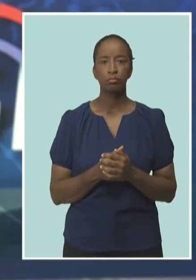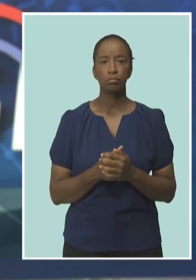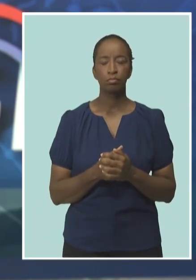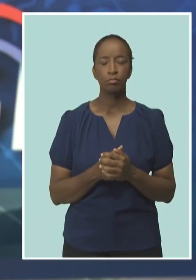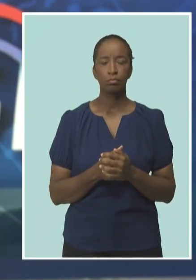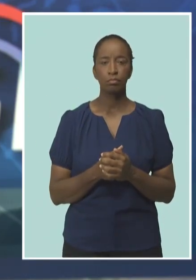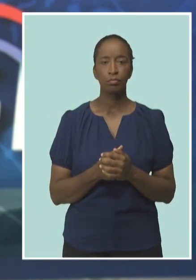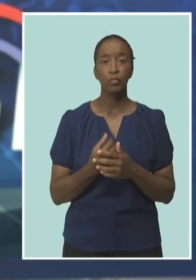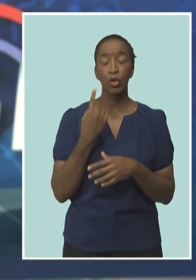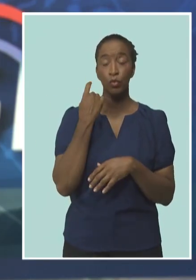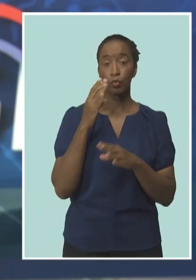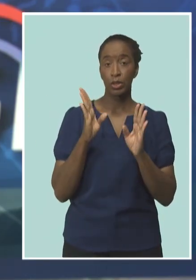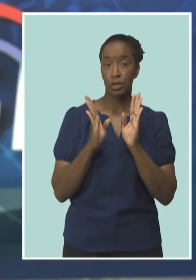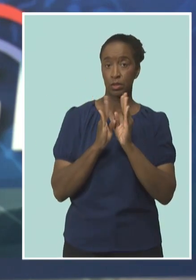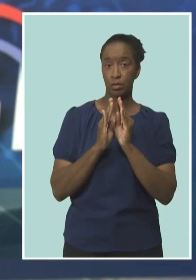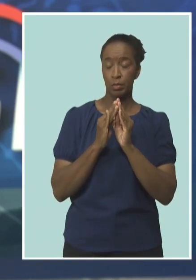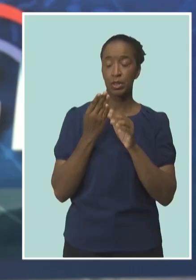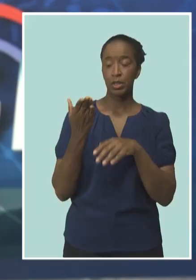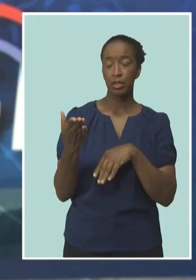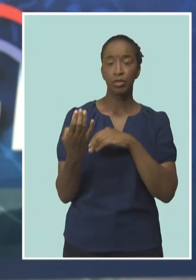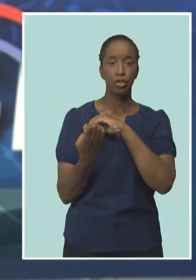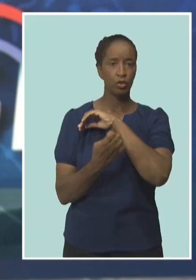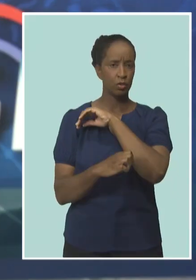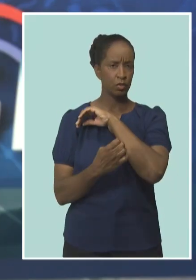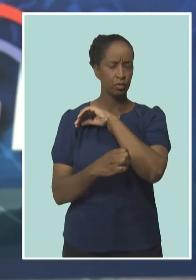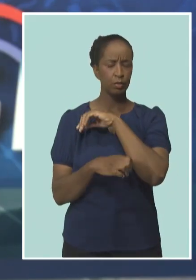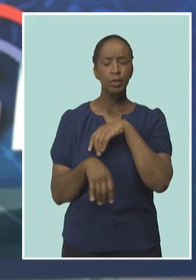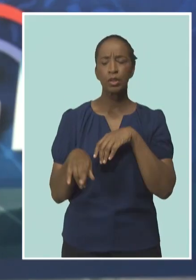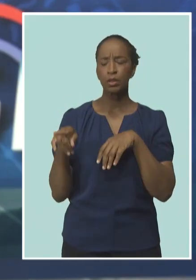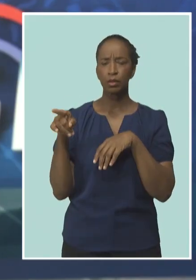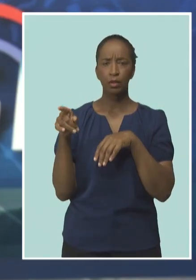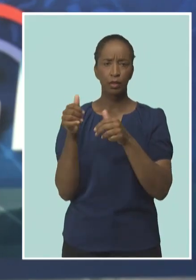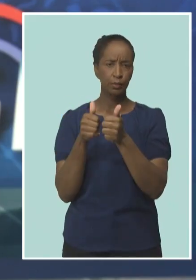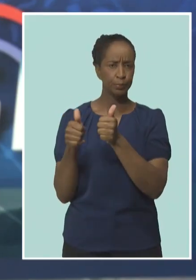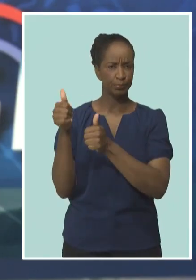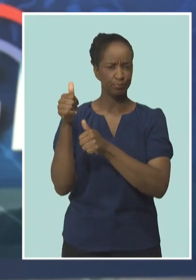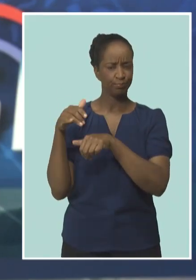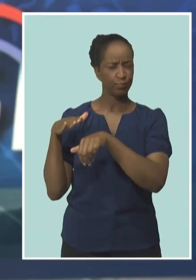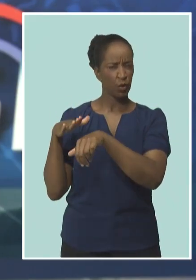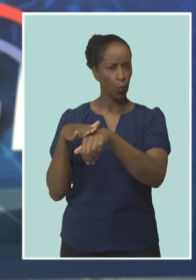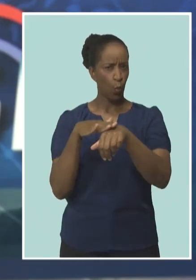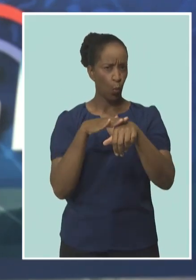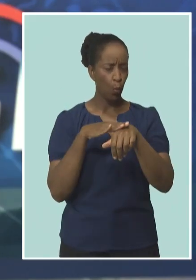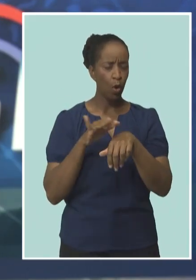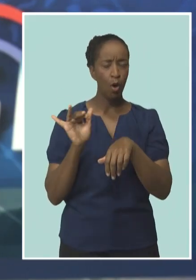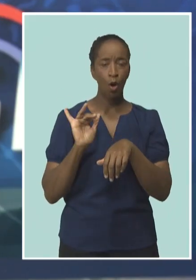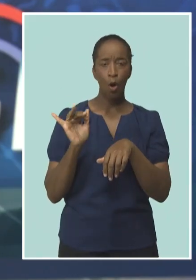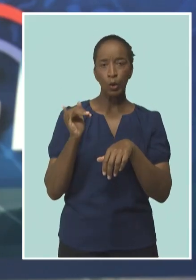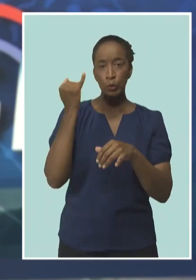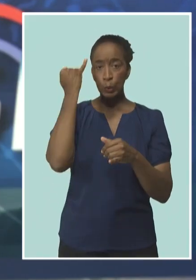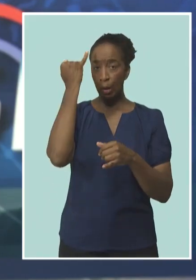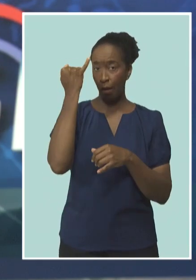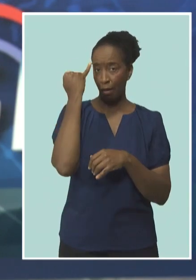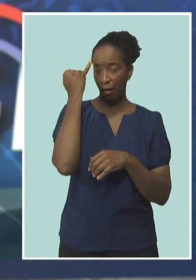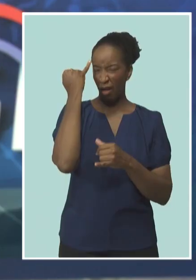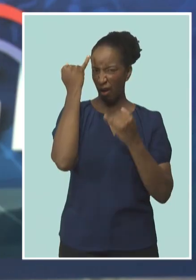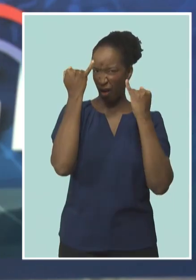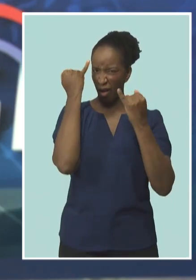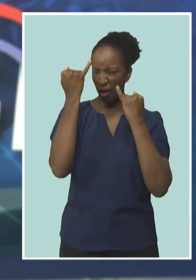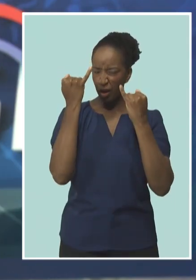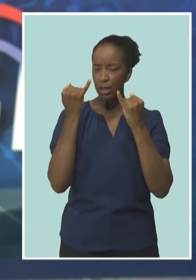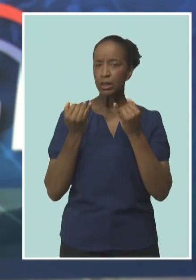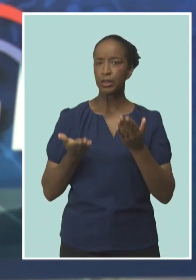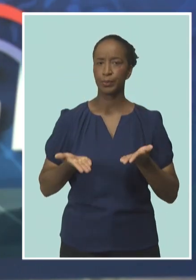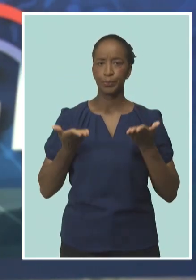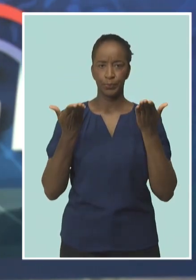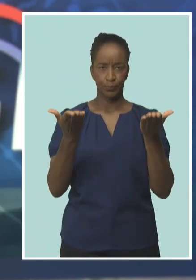meeting, held at Hayman's Market in St. Peter, the chairman issued warnings but also bold proposals. Our Deanza Roberts has